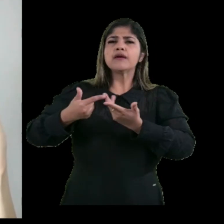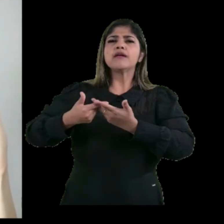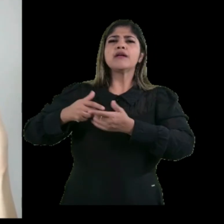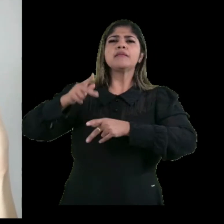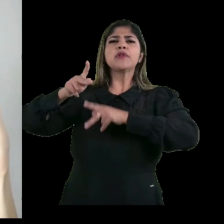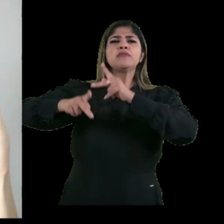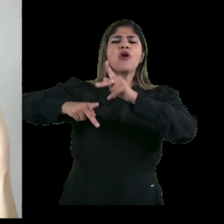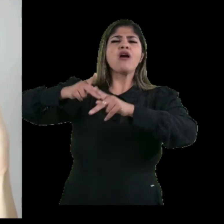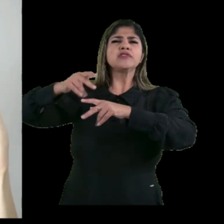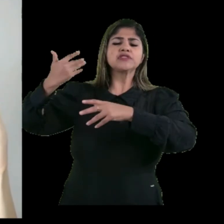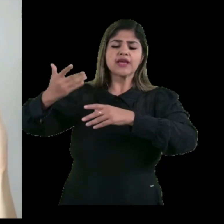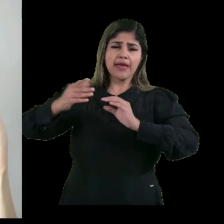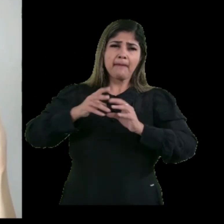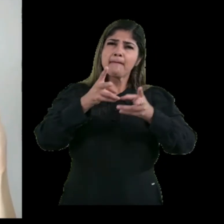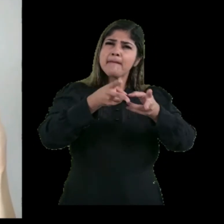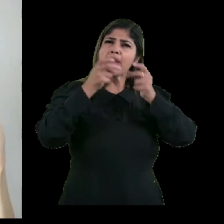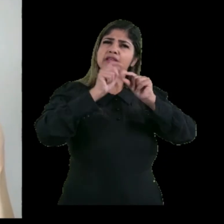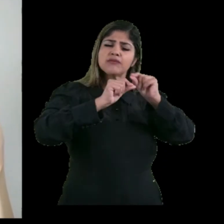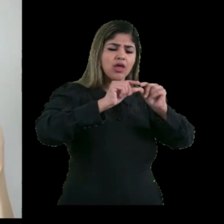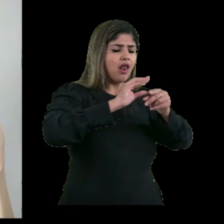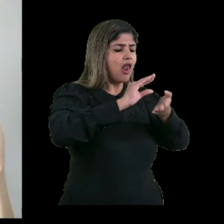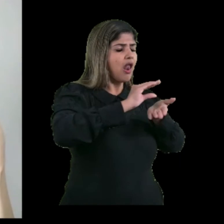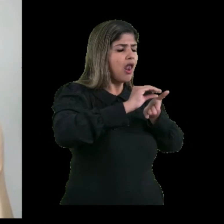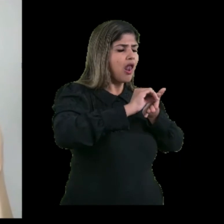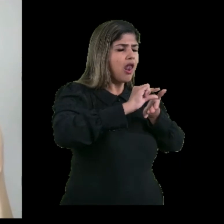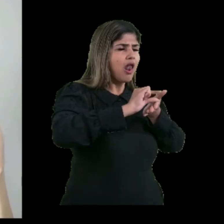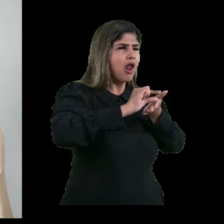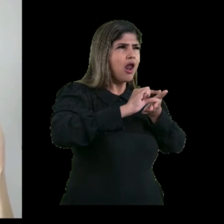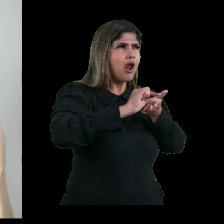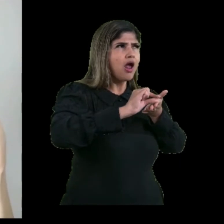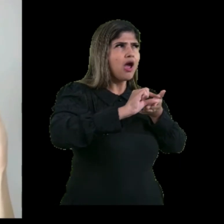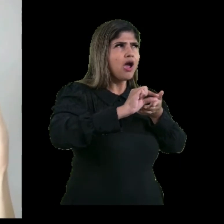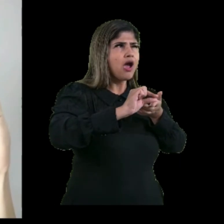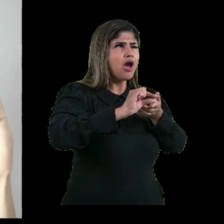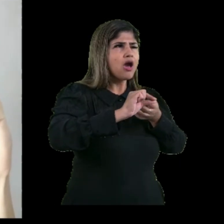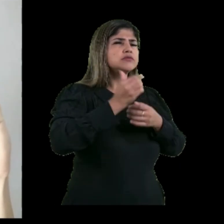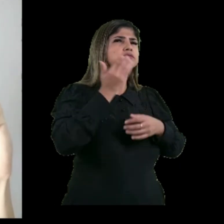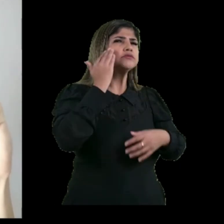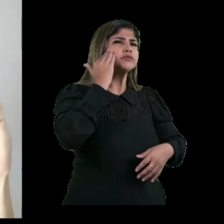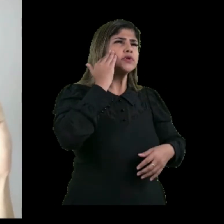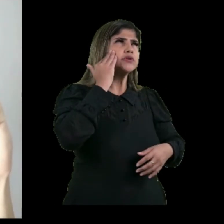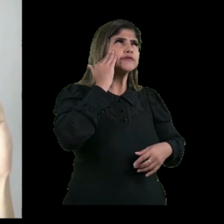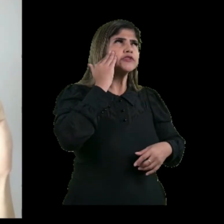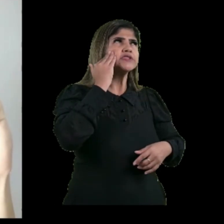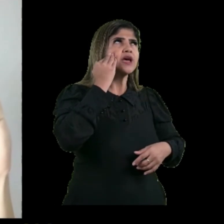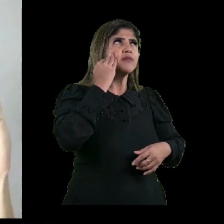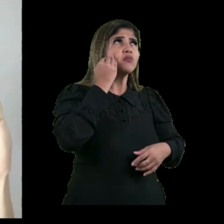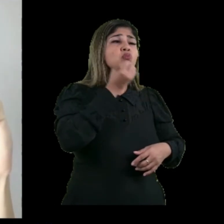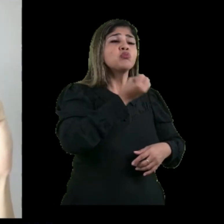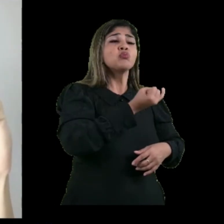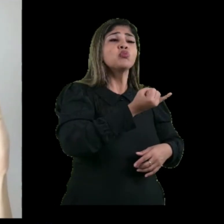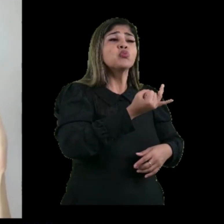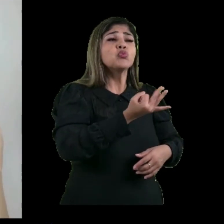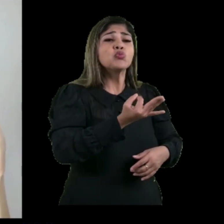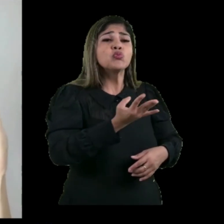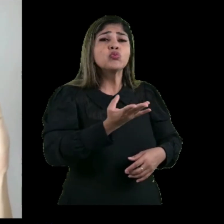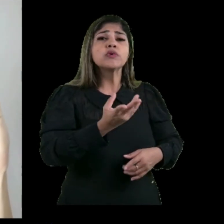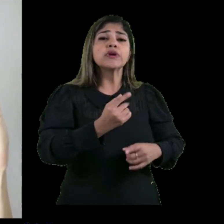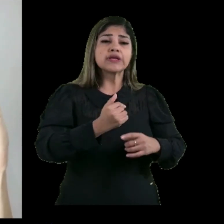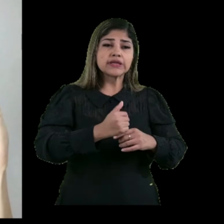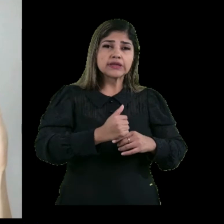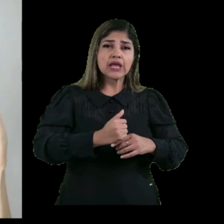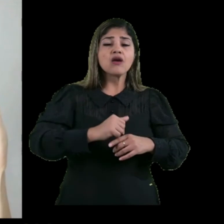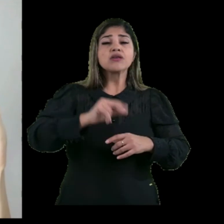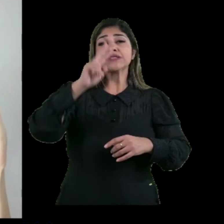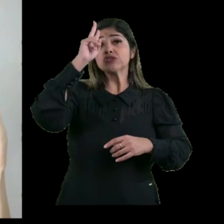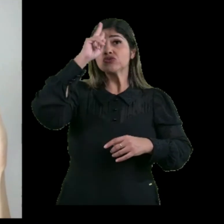by touching the grooves, you notice the units of this fibula. So this episode